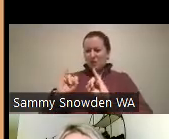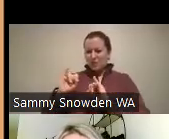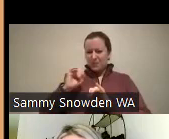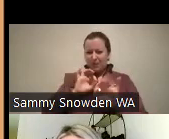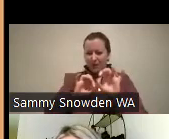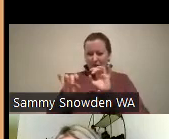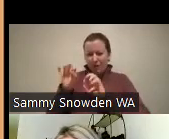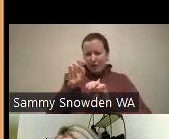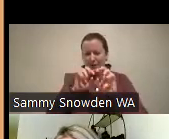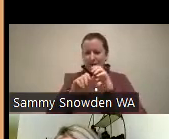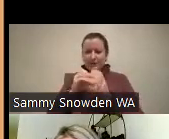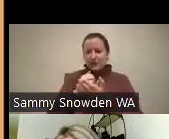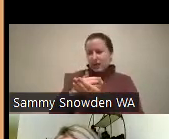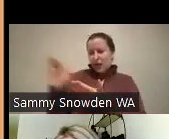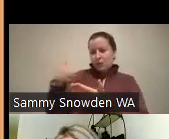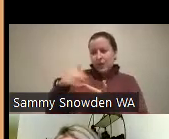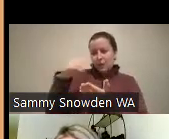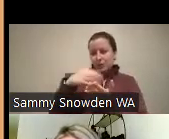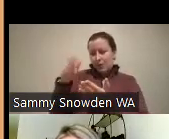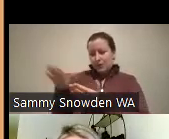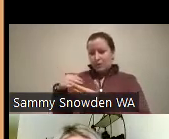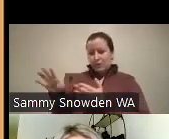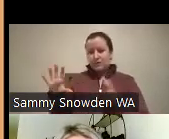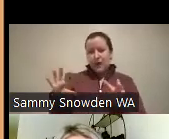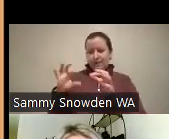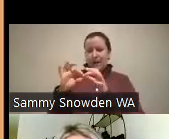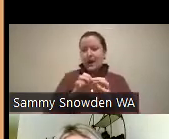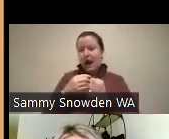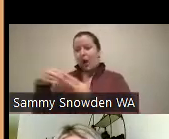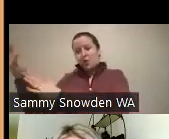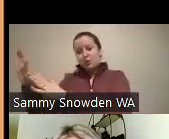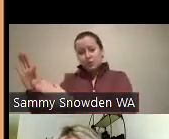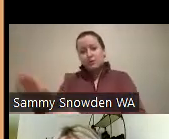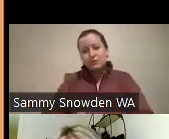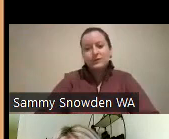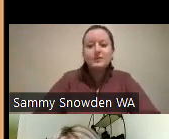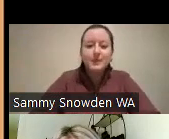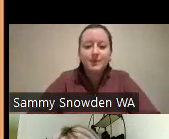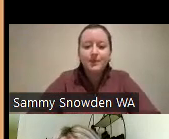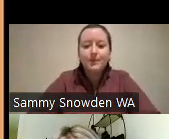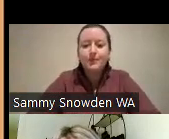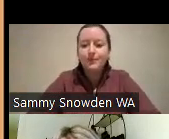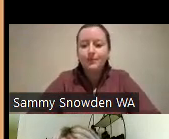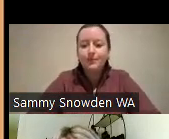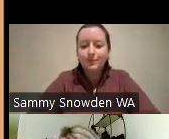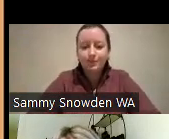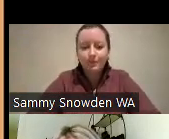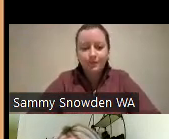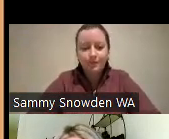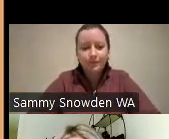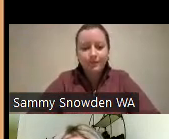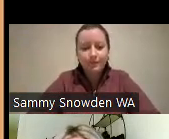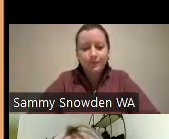Whoops. So as well as having these oils, the vitamins that I've mentioned, it also has, of